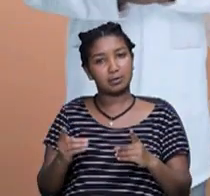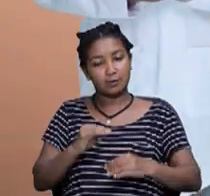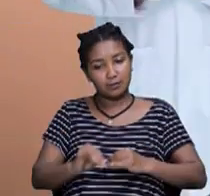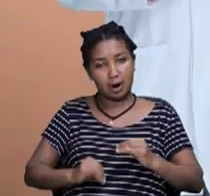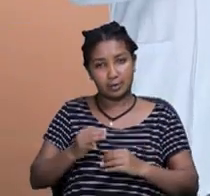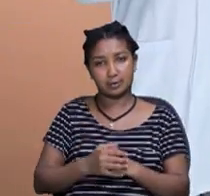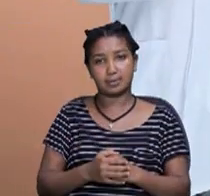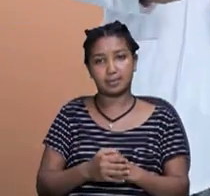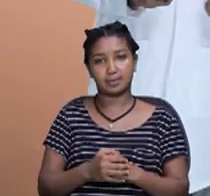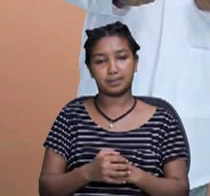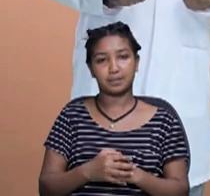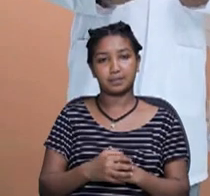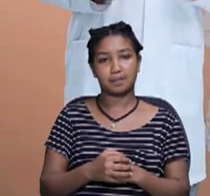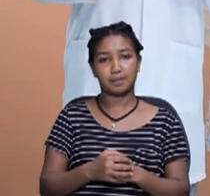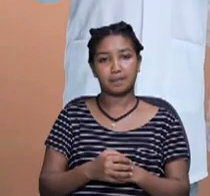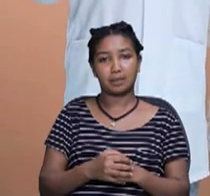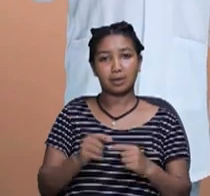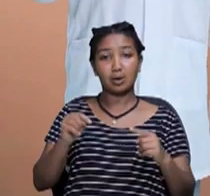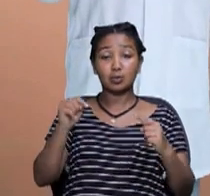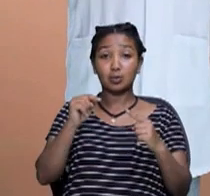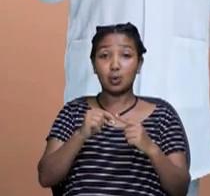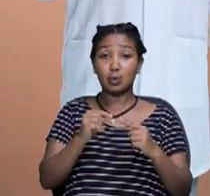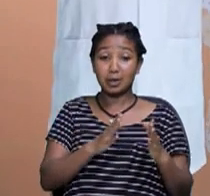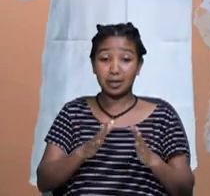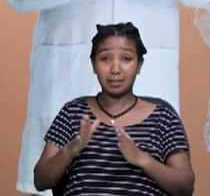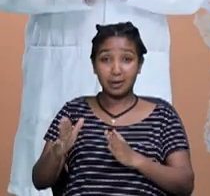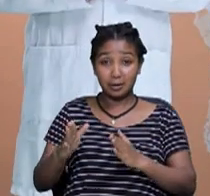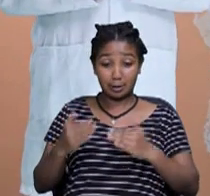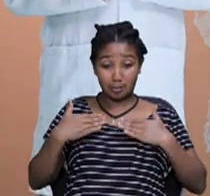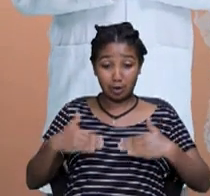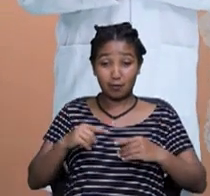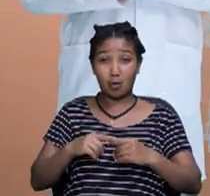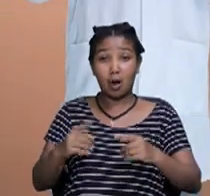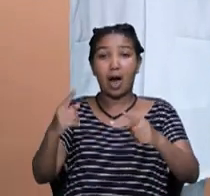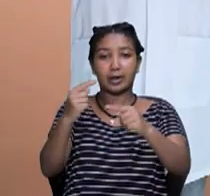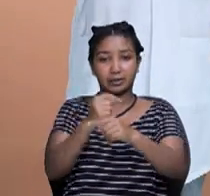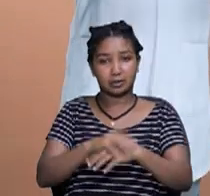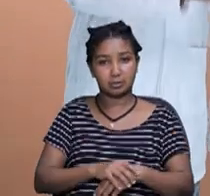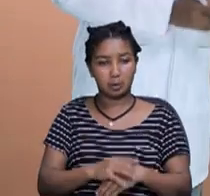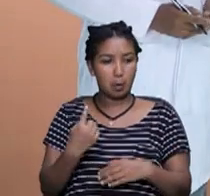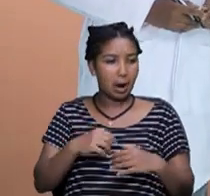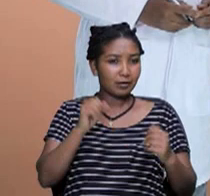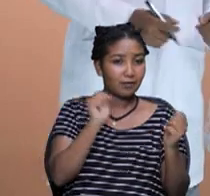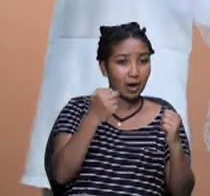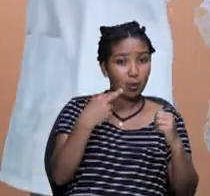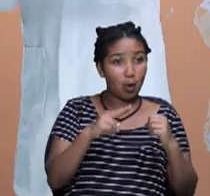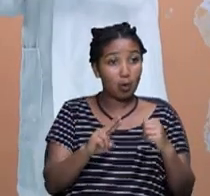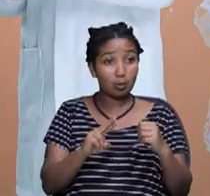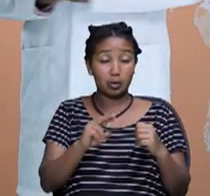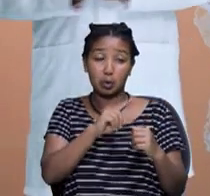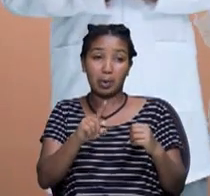situation. Adrenaline secrete to prepare the body for action. You might fight or you